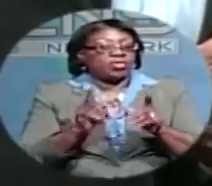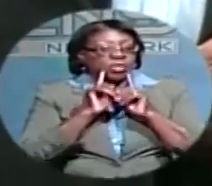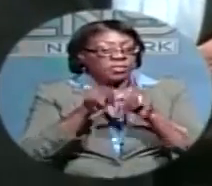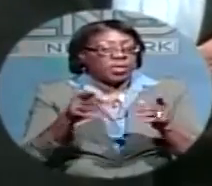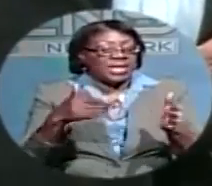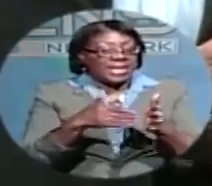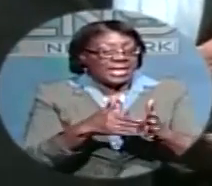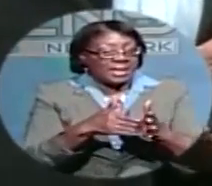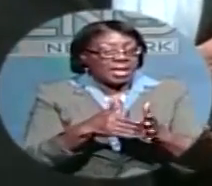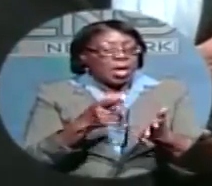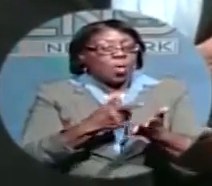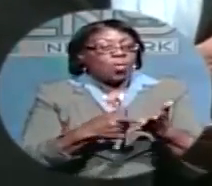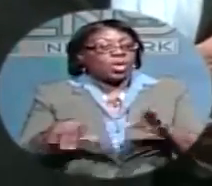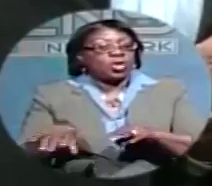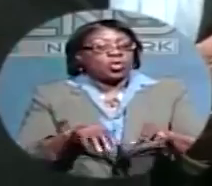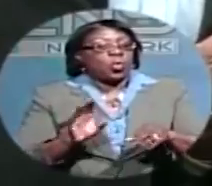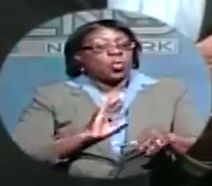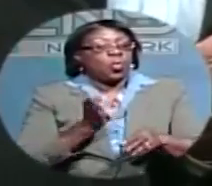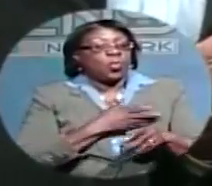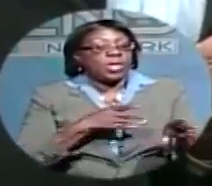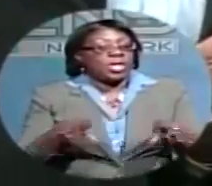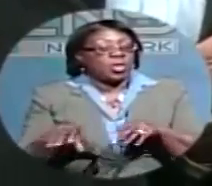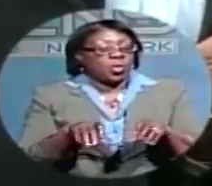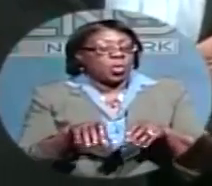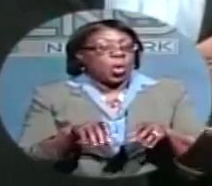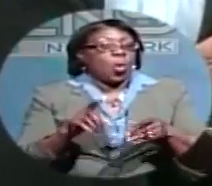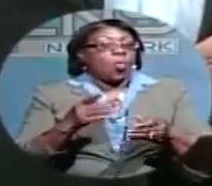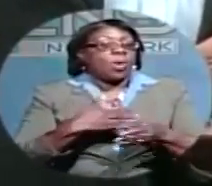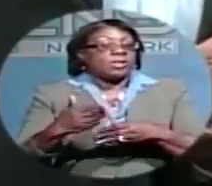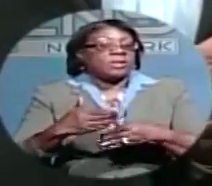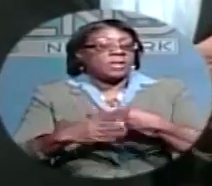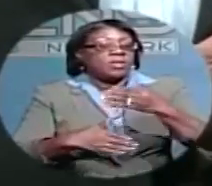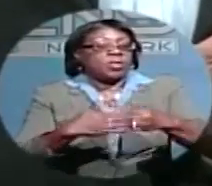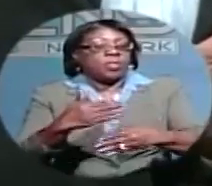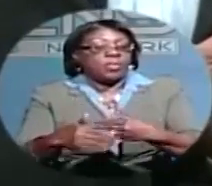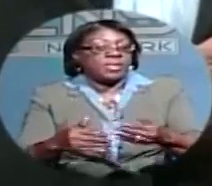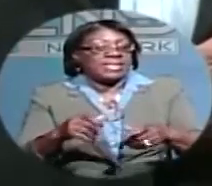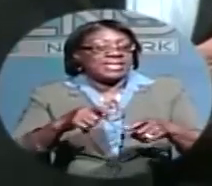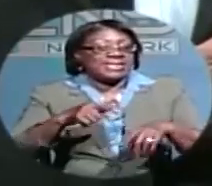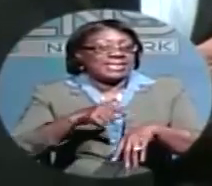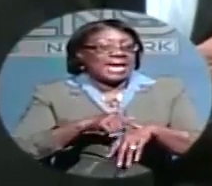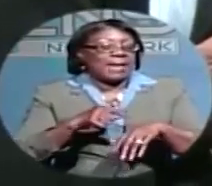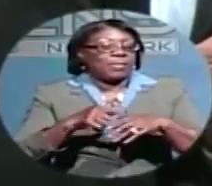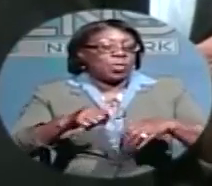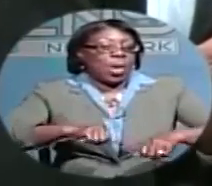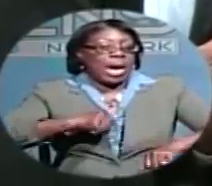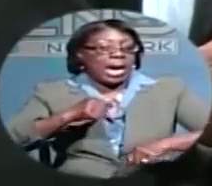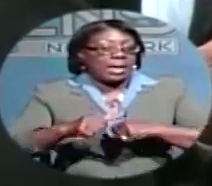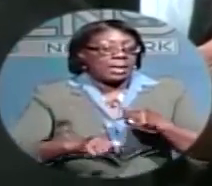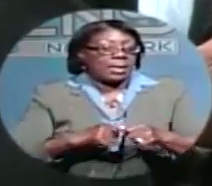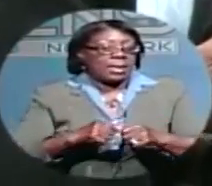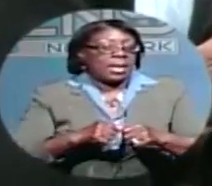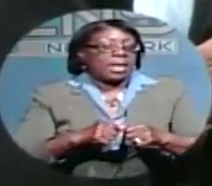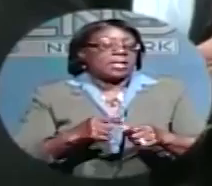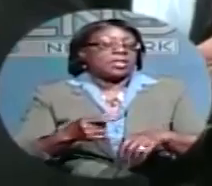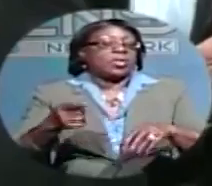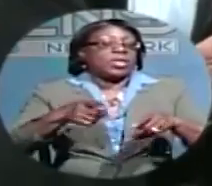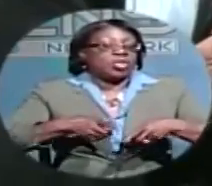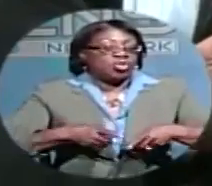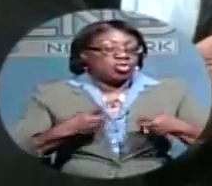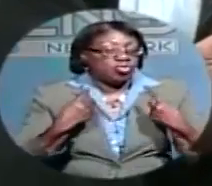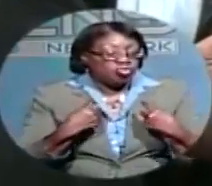again. What do we do? Once we would have followed due process, it is time to act. So in the pursuit of trying